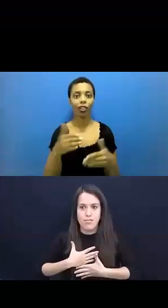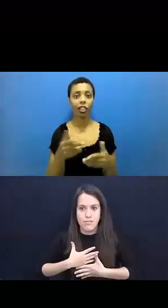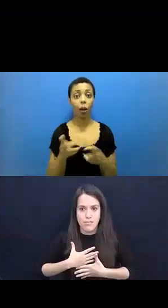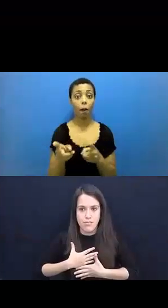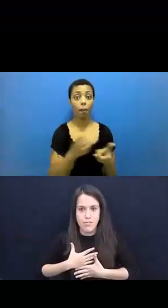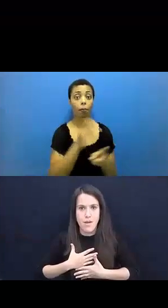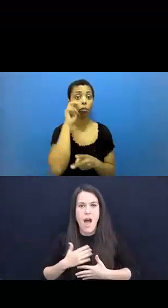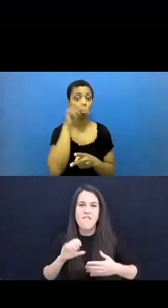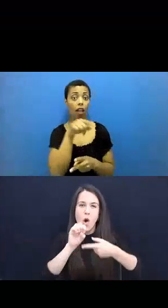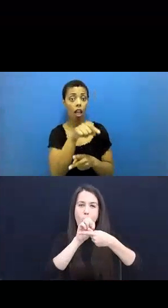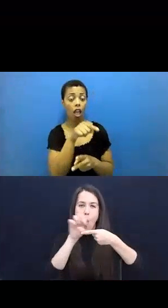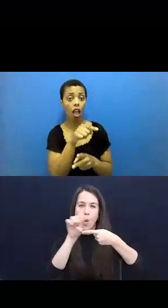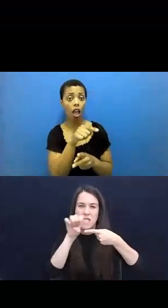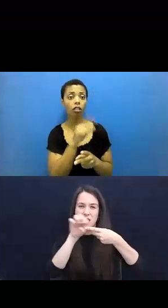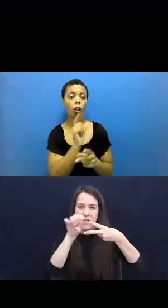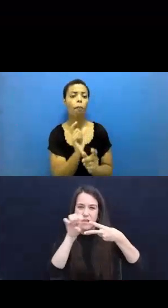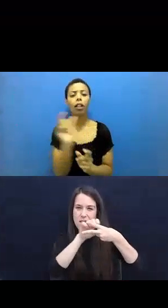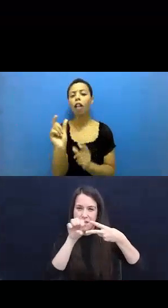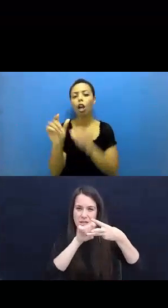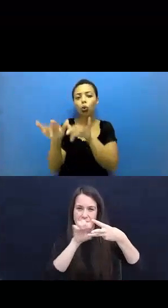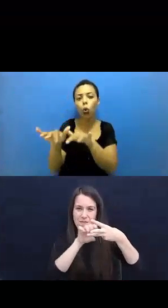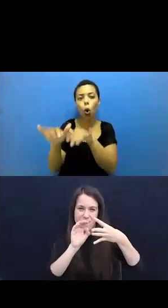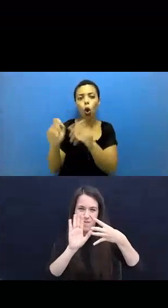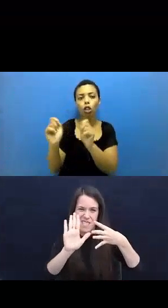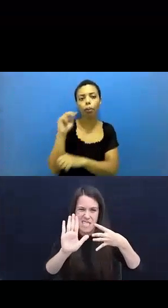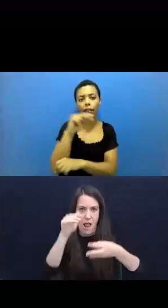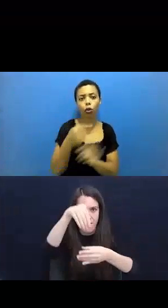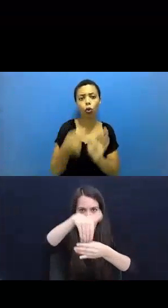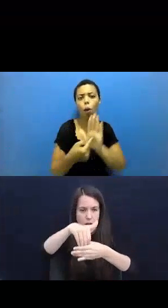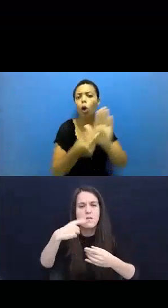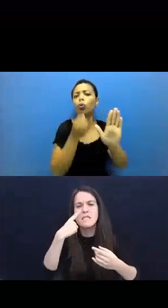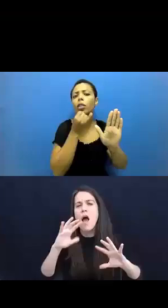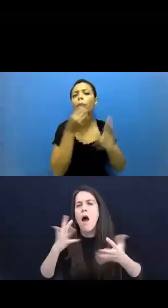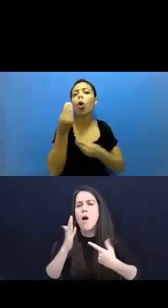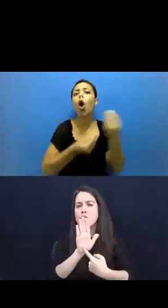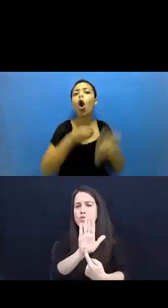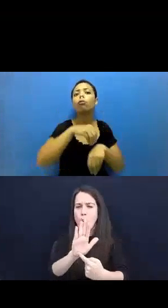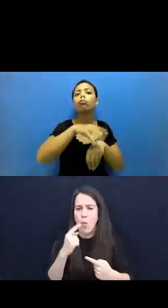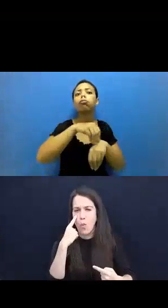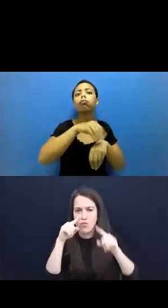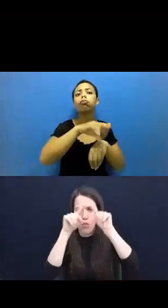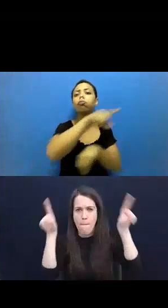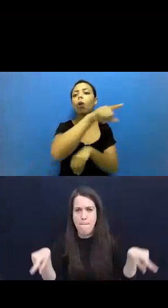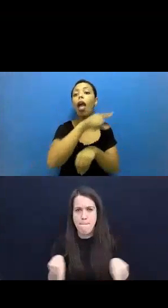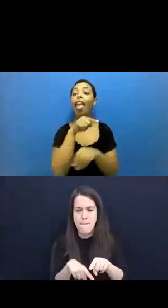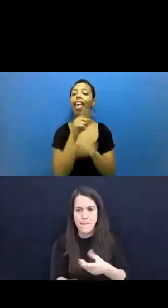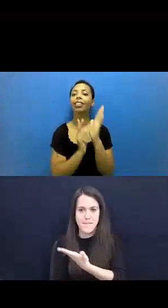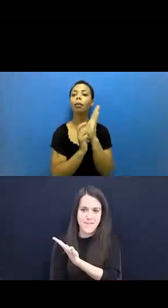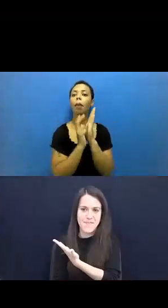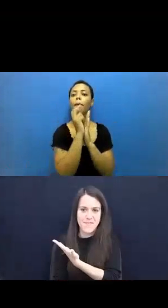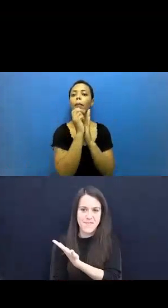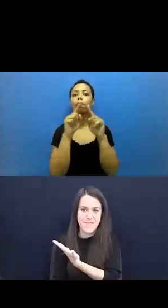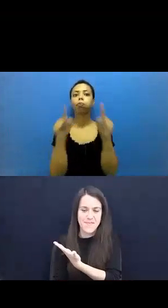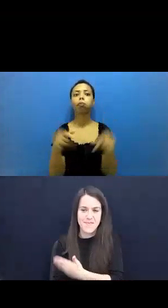code. I'm showing an example of instructions for the haptogram room. What I'm